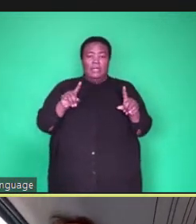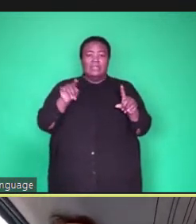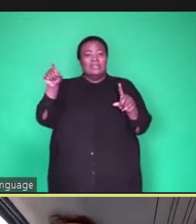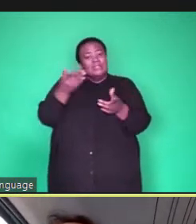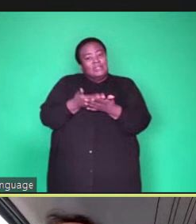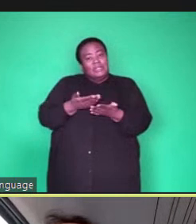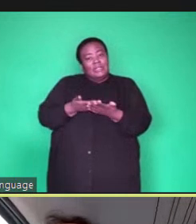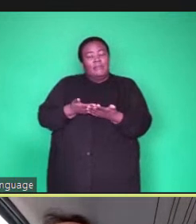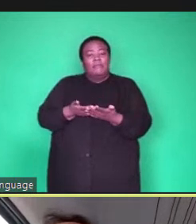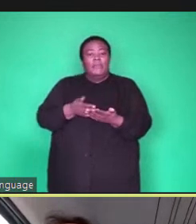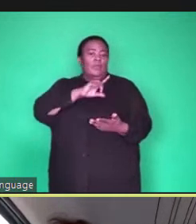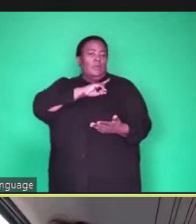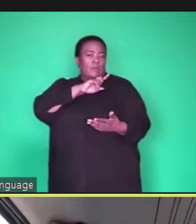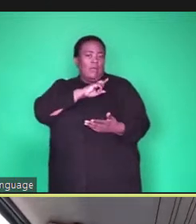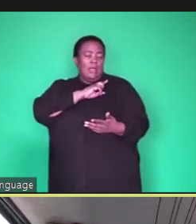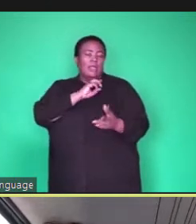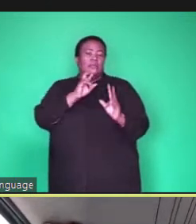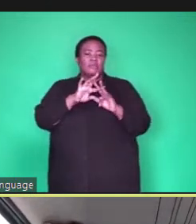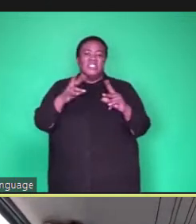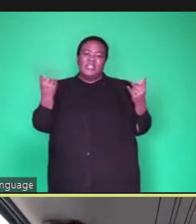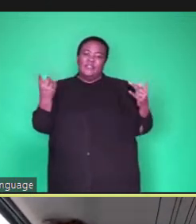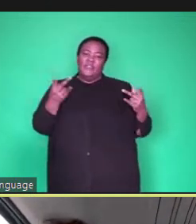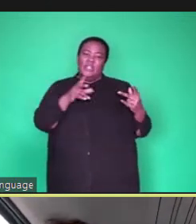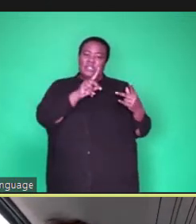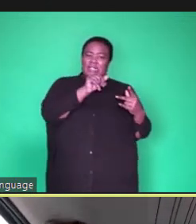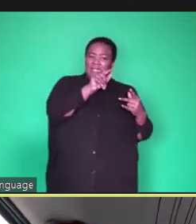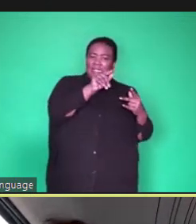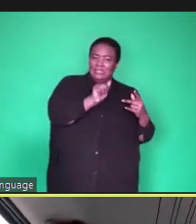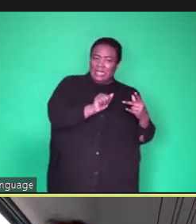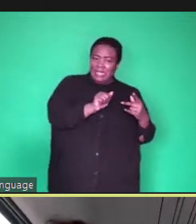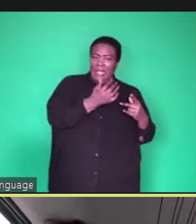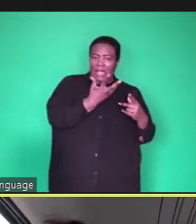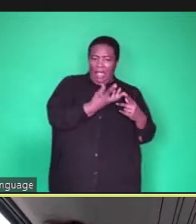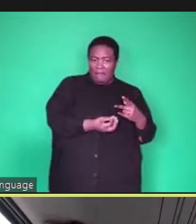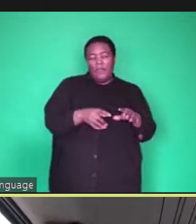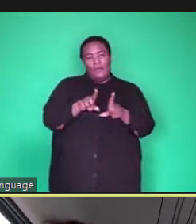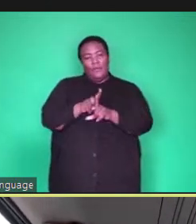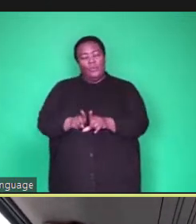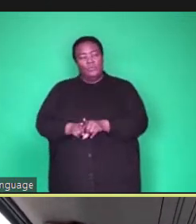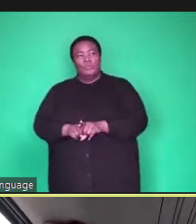due to the different kind of data and also different